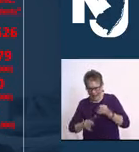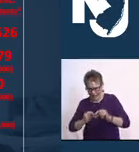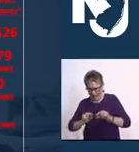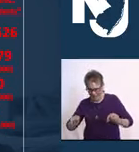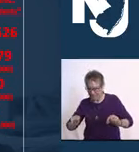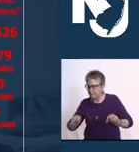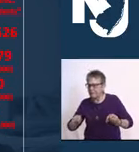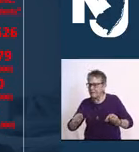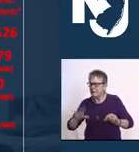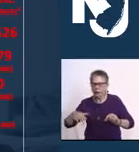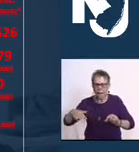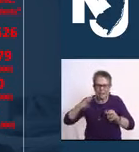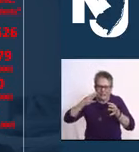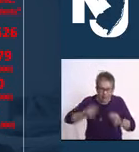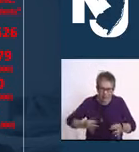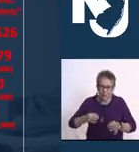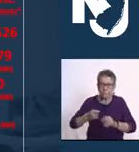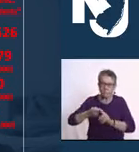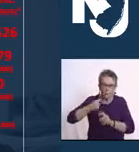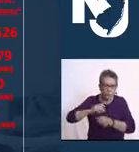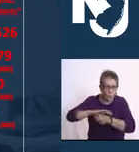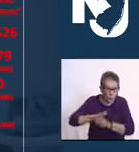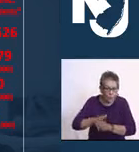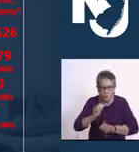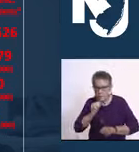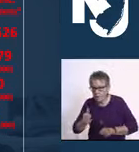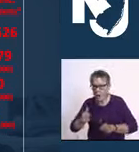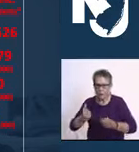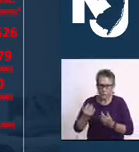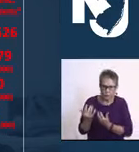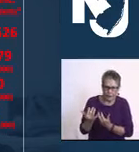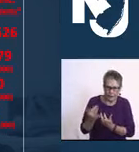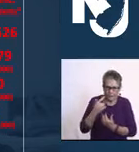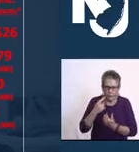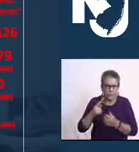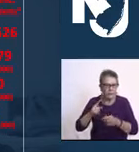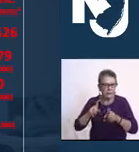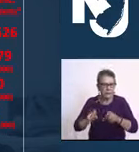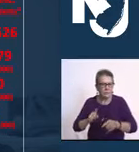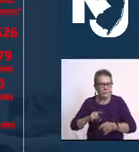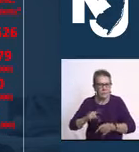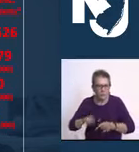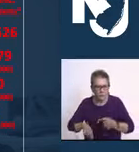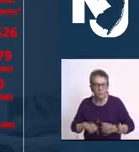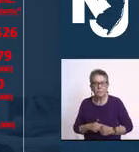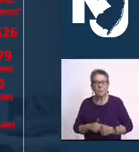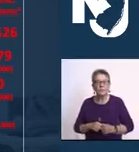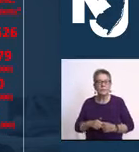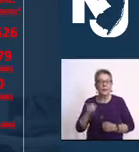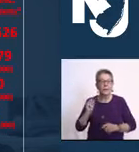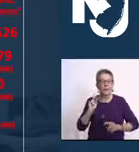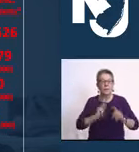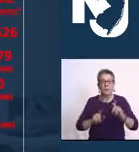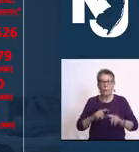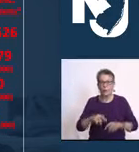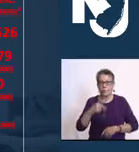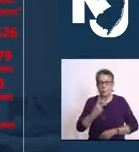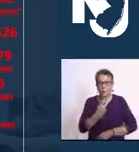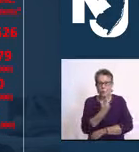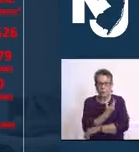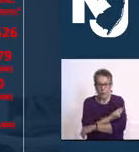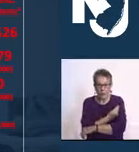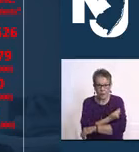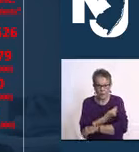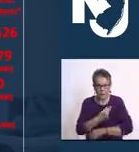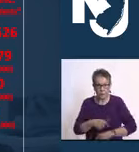per 100,000. If you are not vaccinated or not fully vaccinated, it is 26